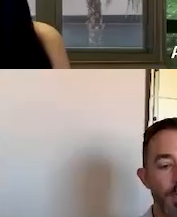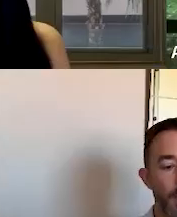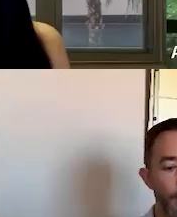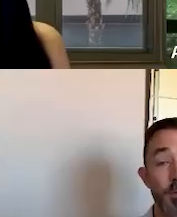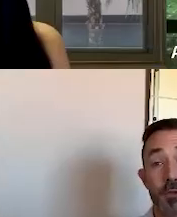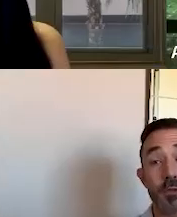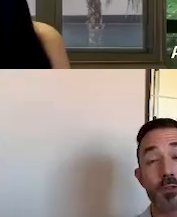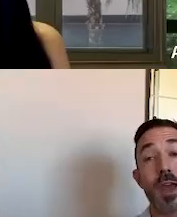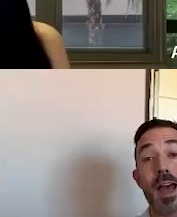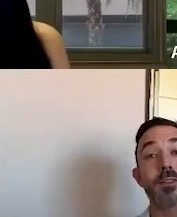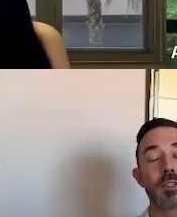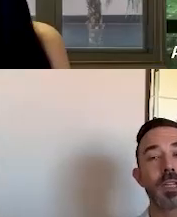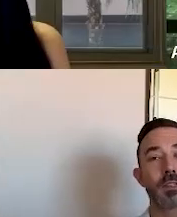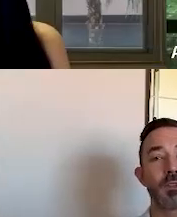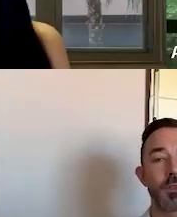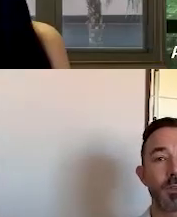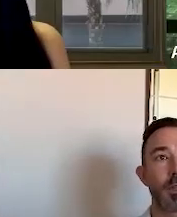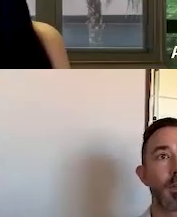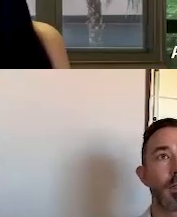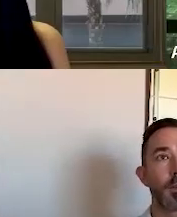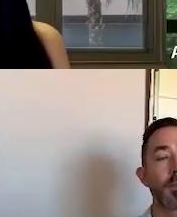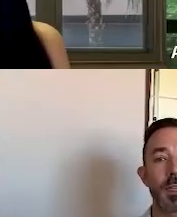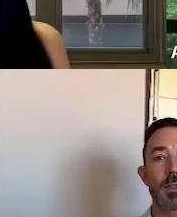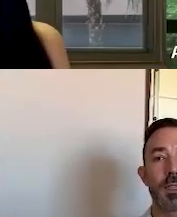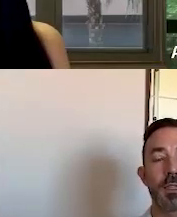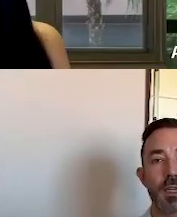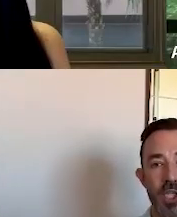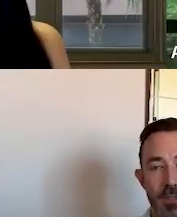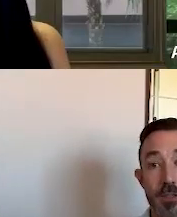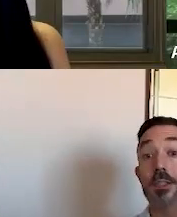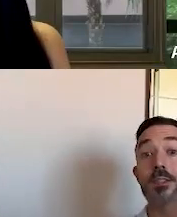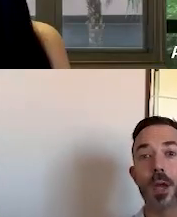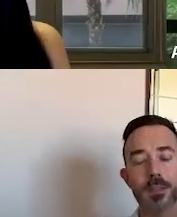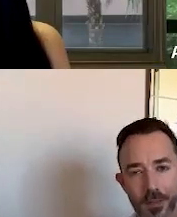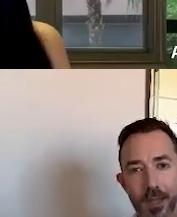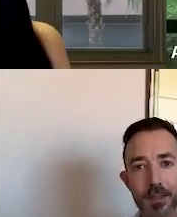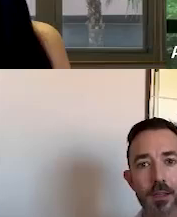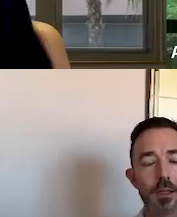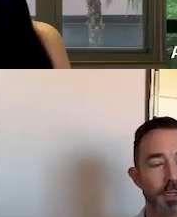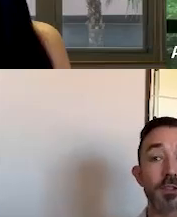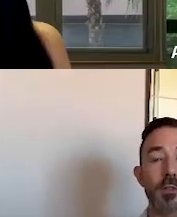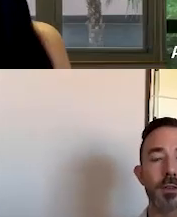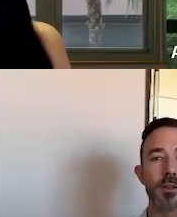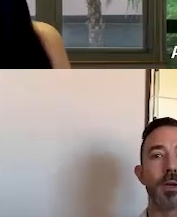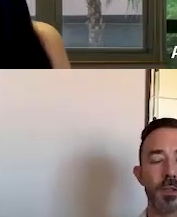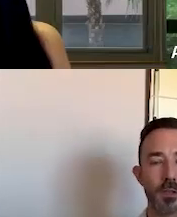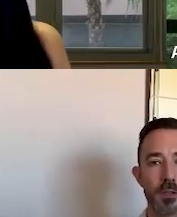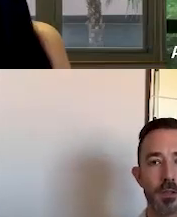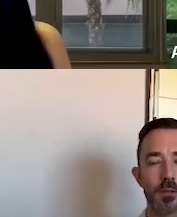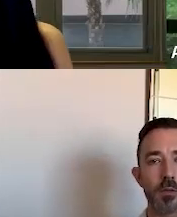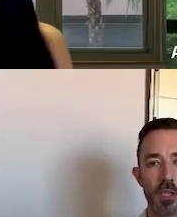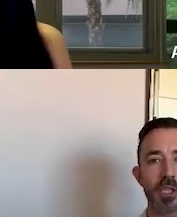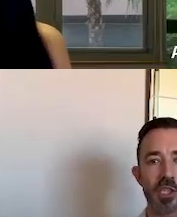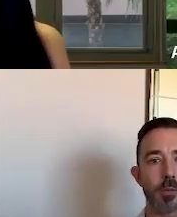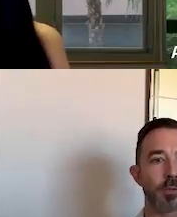But you have to let the youth set the agenda to some extent in service of building